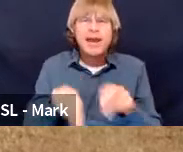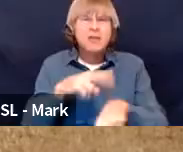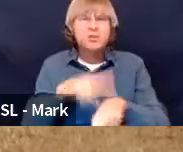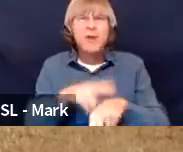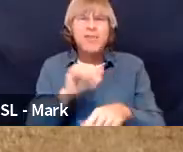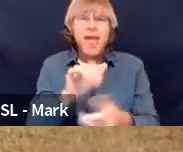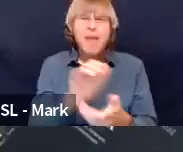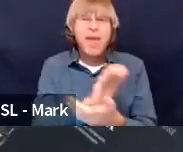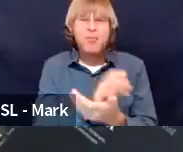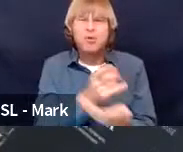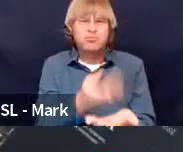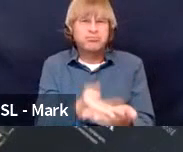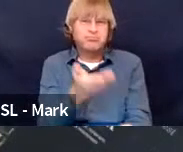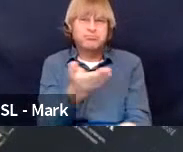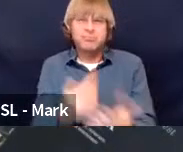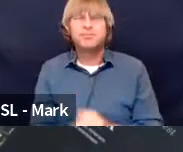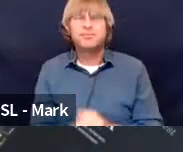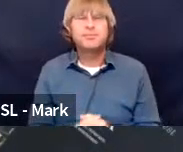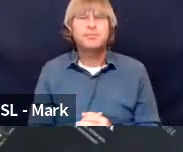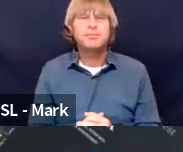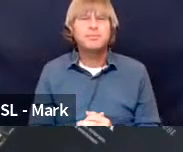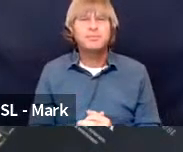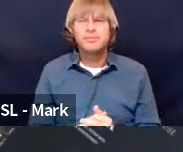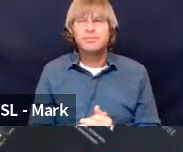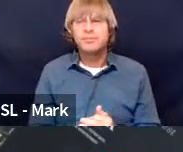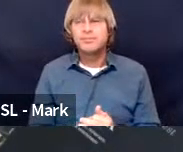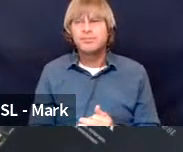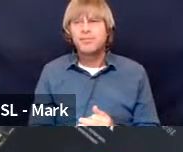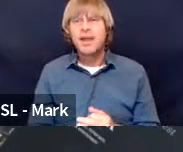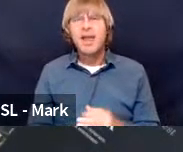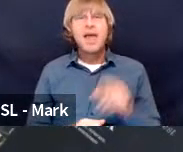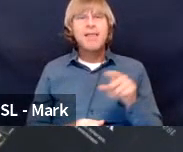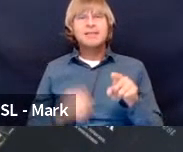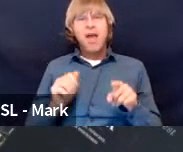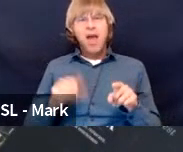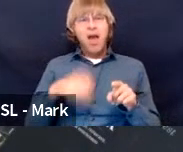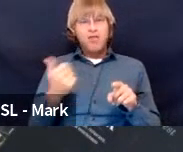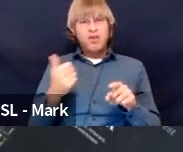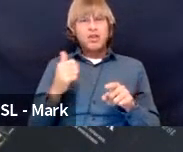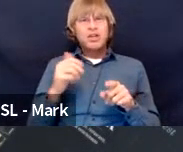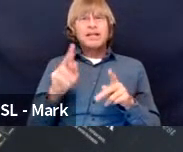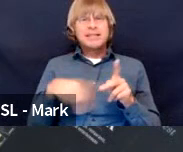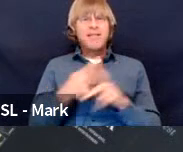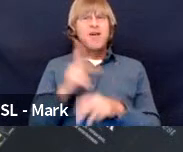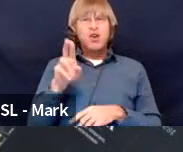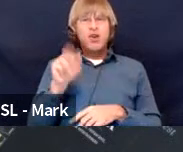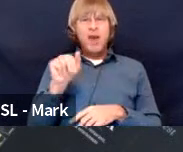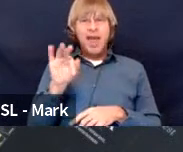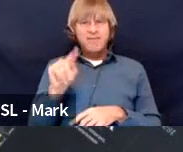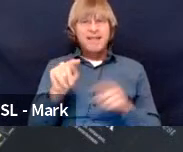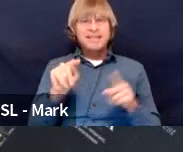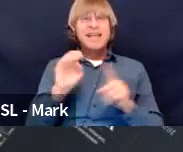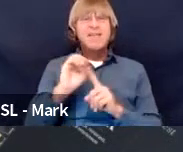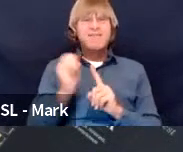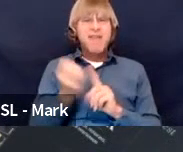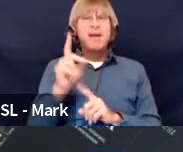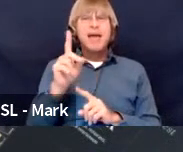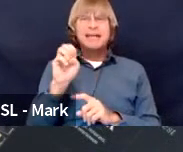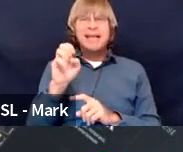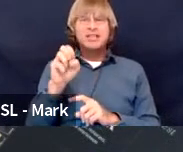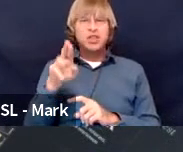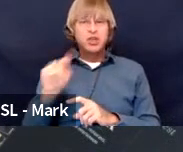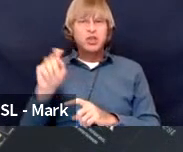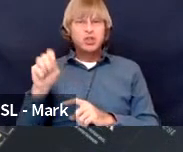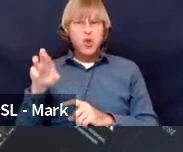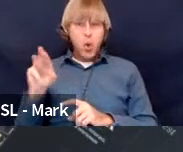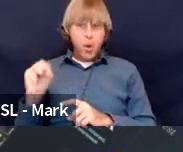think the paper totally conveys that. This is another shade of craft. This is Environment Desert Storm, and